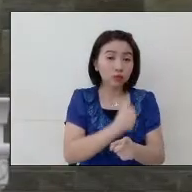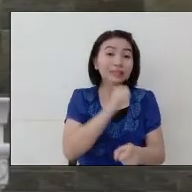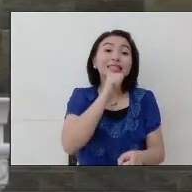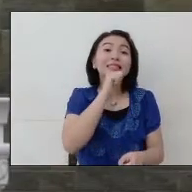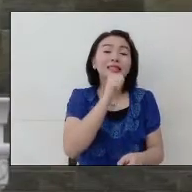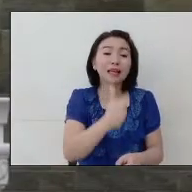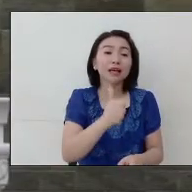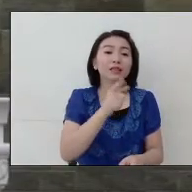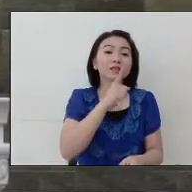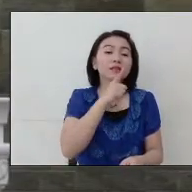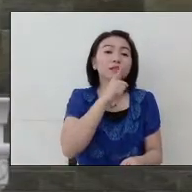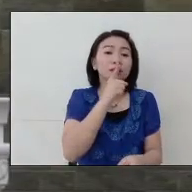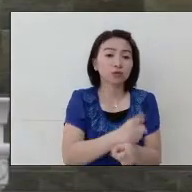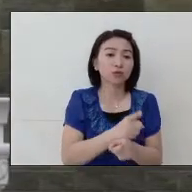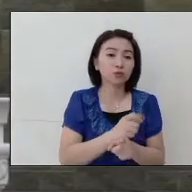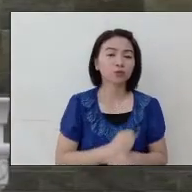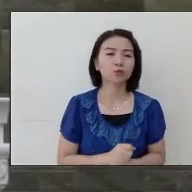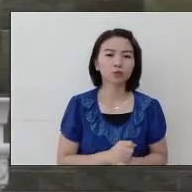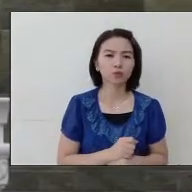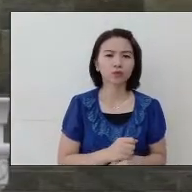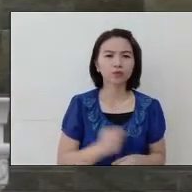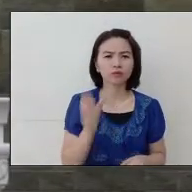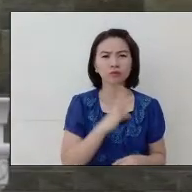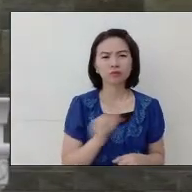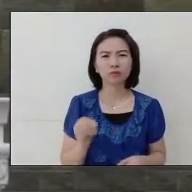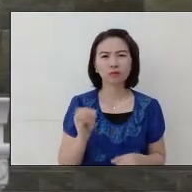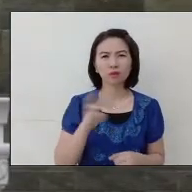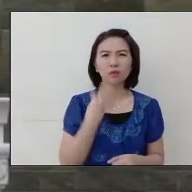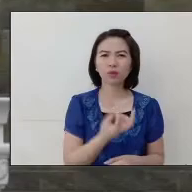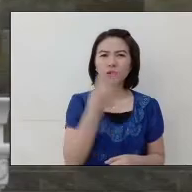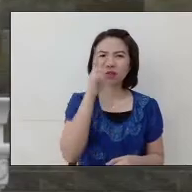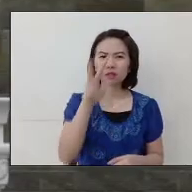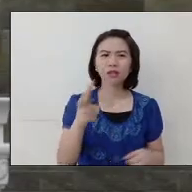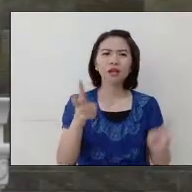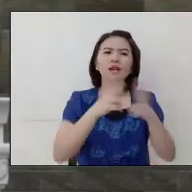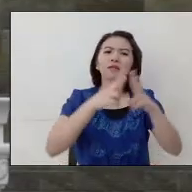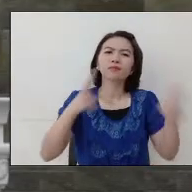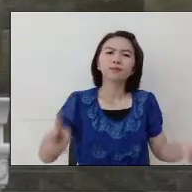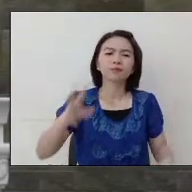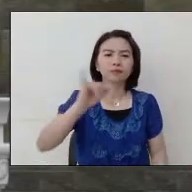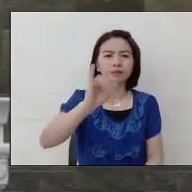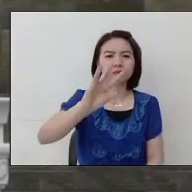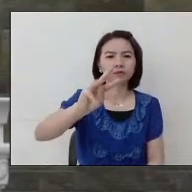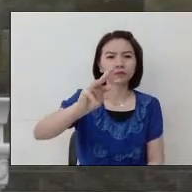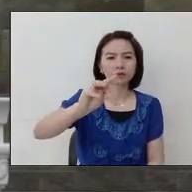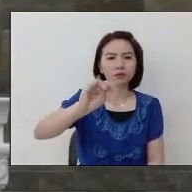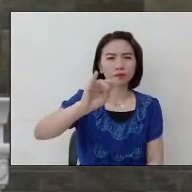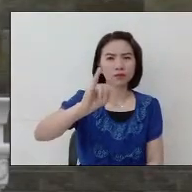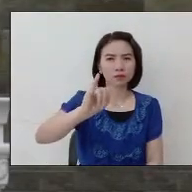makikita natin, very inspiring ang lahat ng ito. Lahat ng binanggit dyan ni Paul,